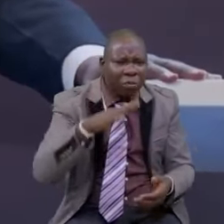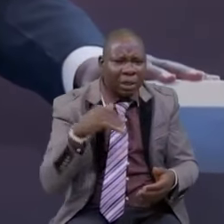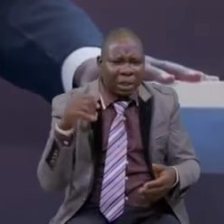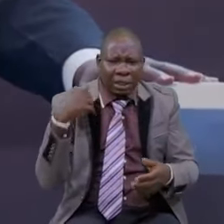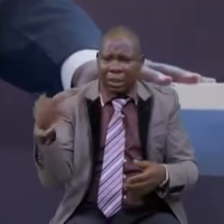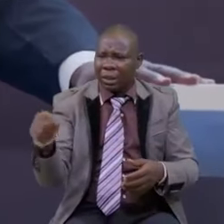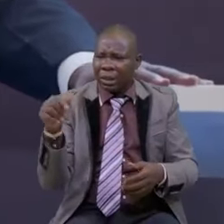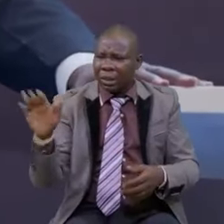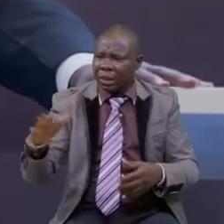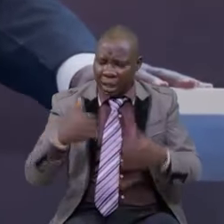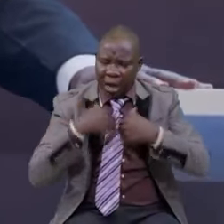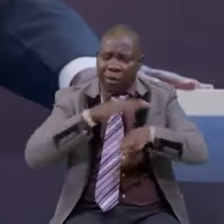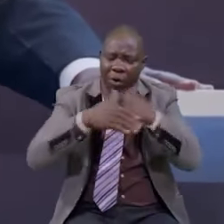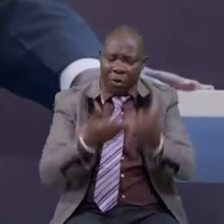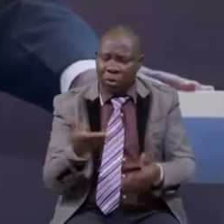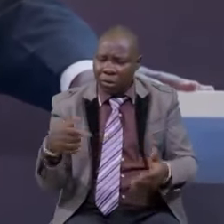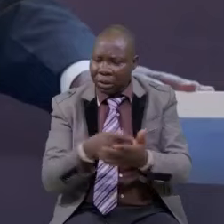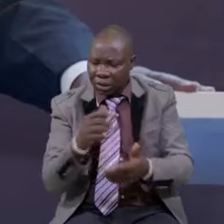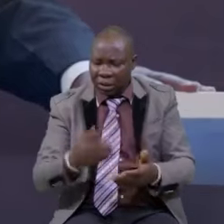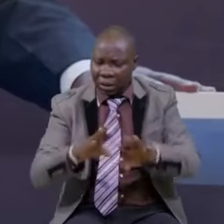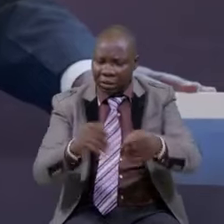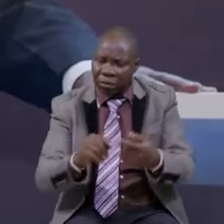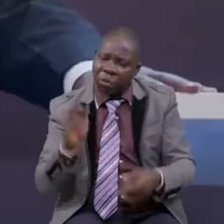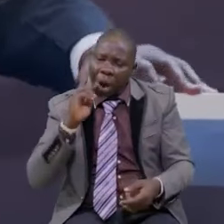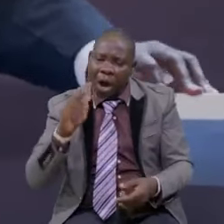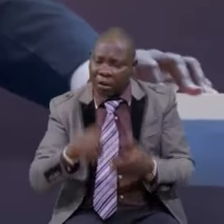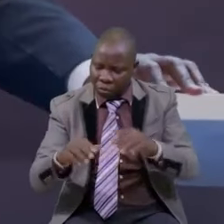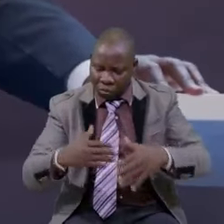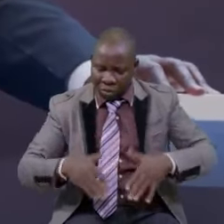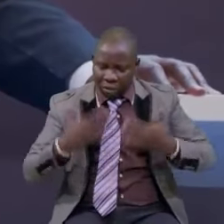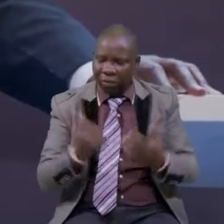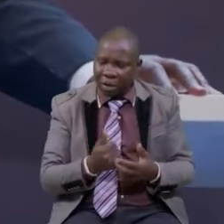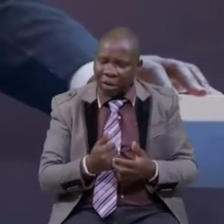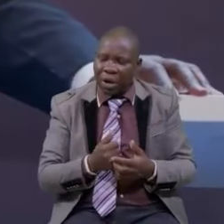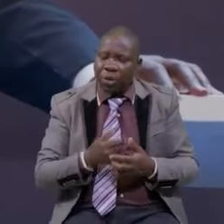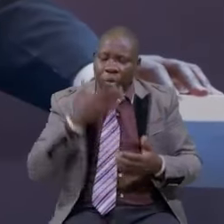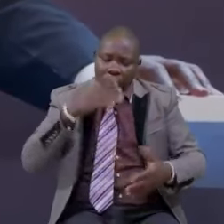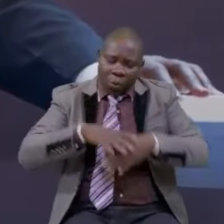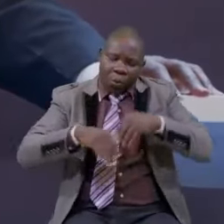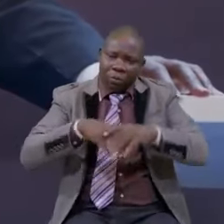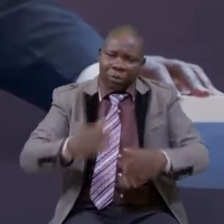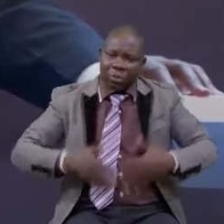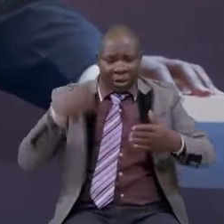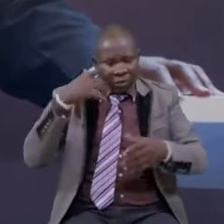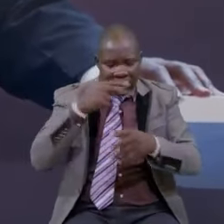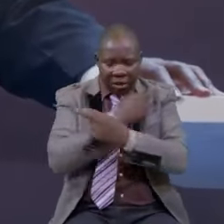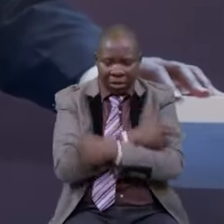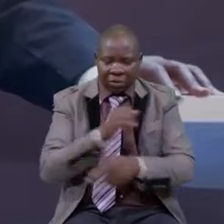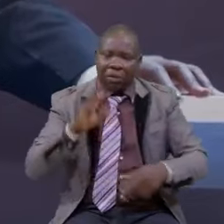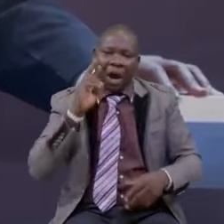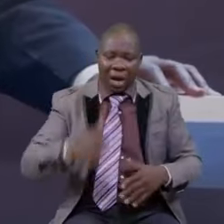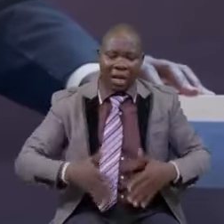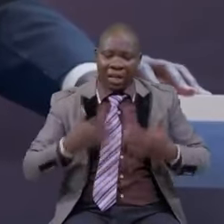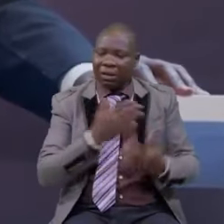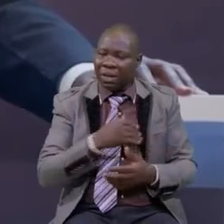a comfortable life for the rest of her life. But she framed it on the wall. And Spurgeon came to the